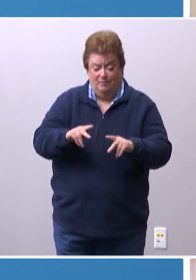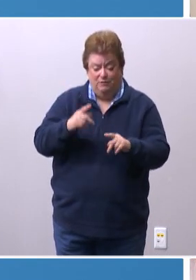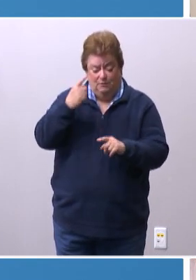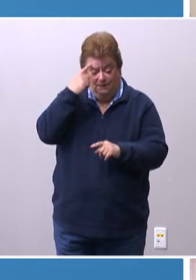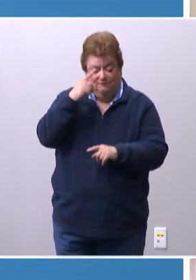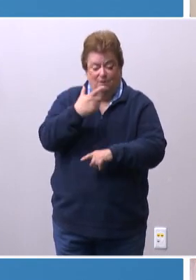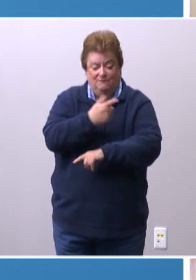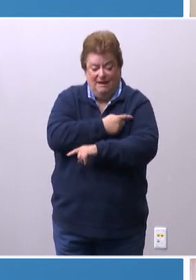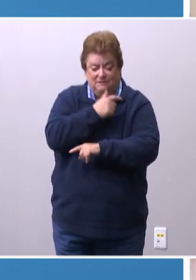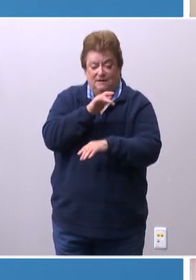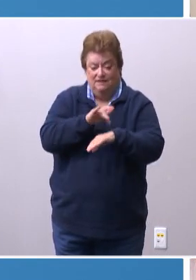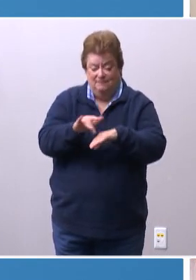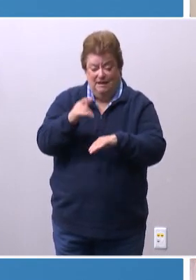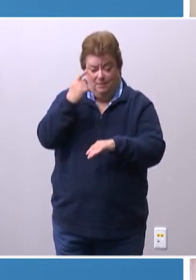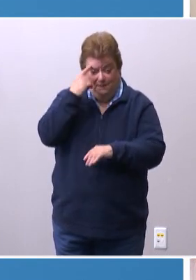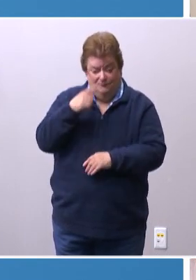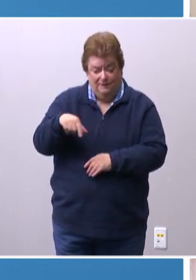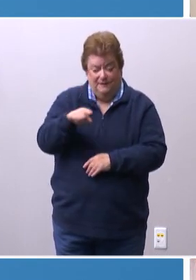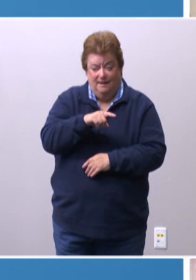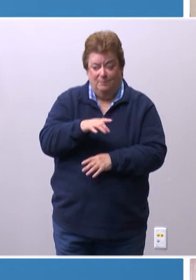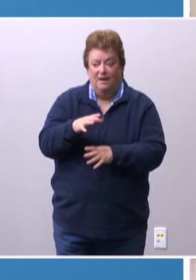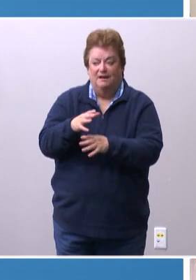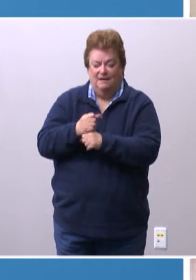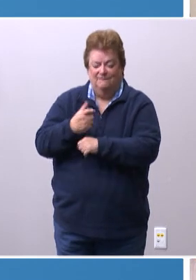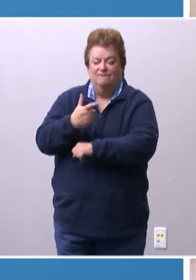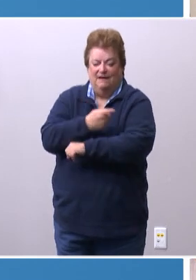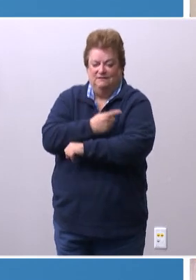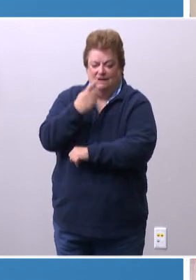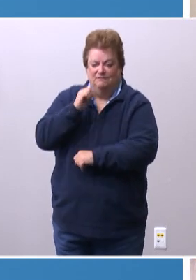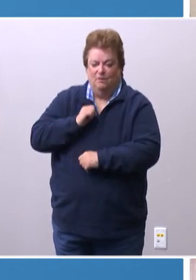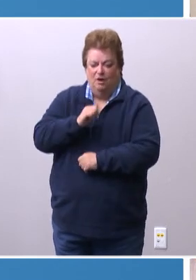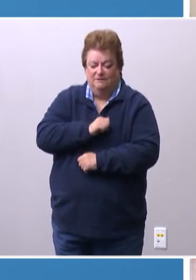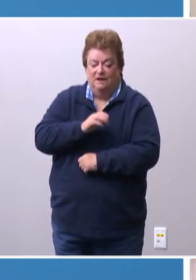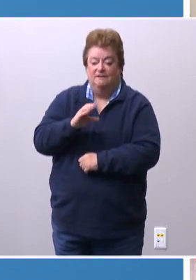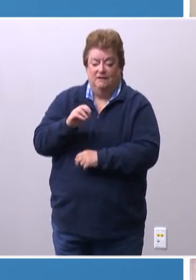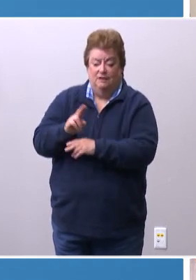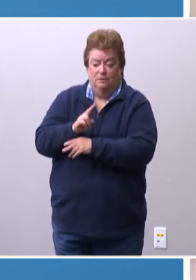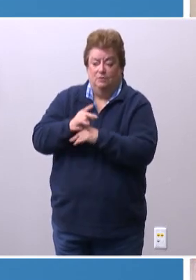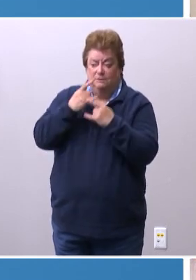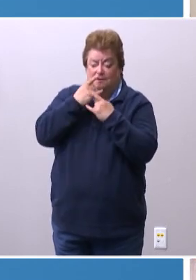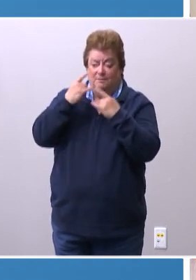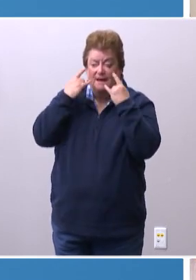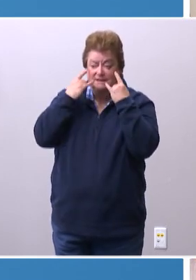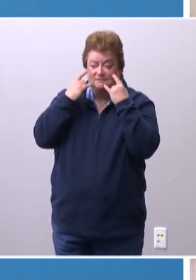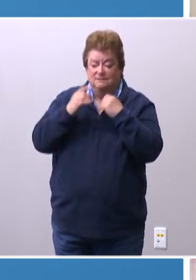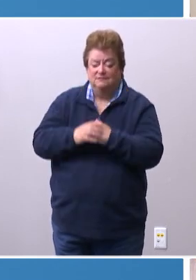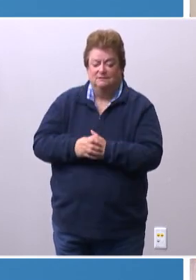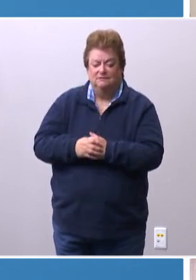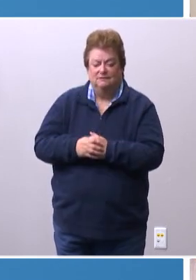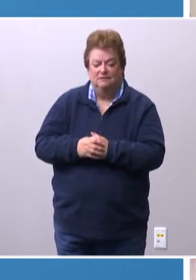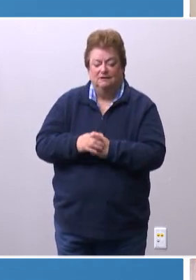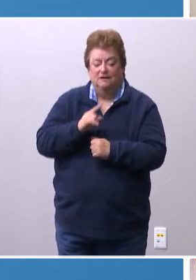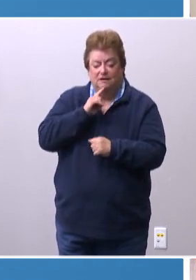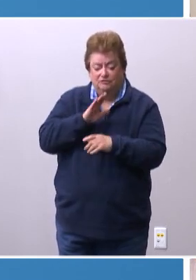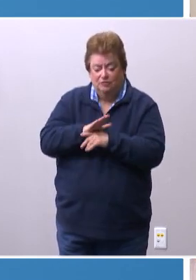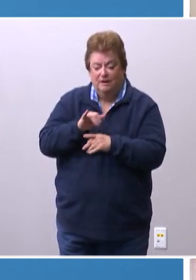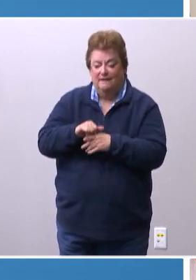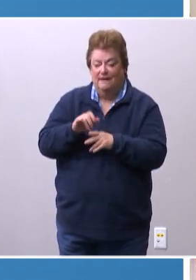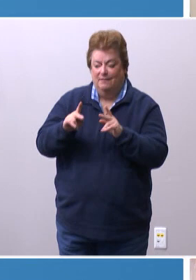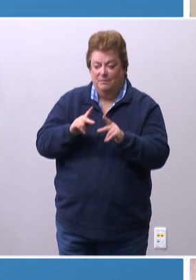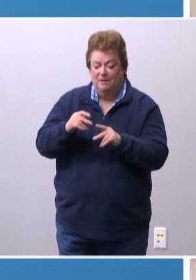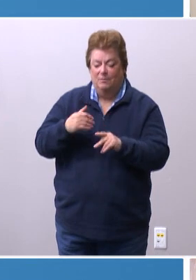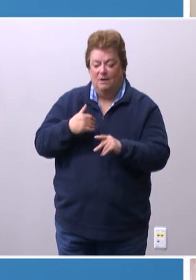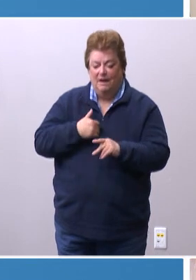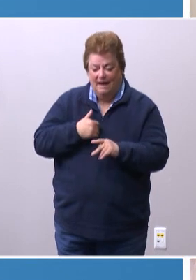to them and to get vaccinated ourselves and wear a mask. Ensuring that our residents have ongoing and